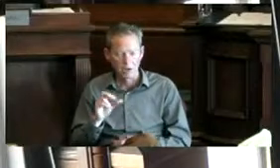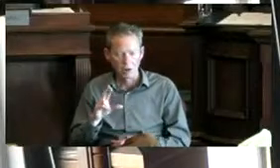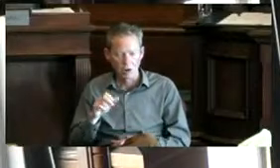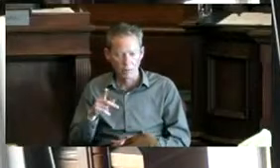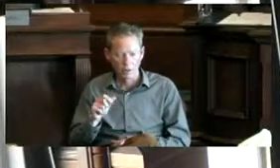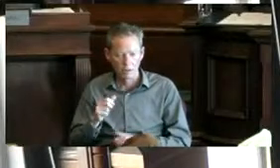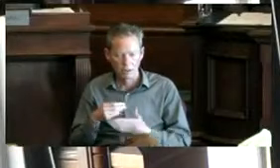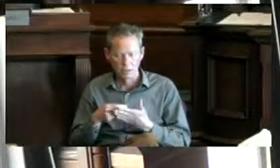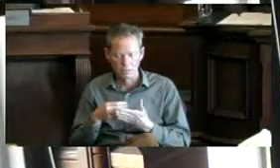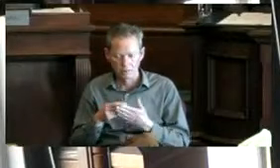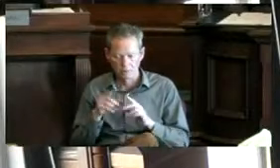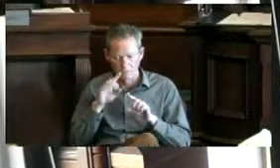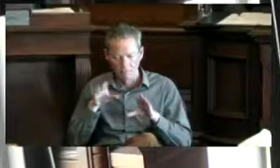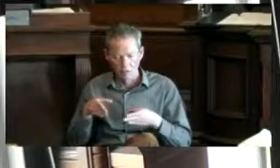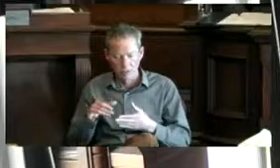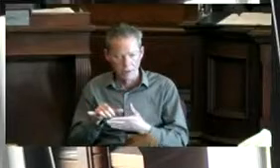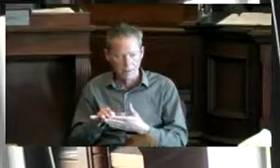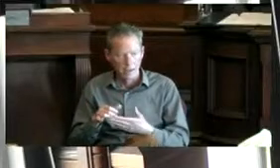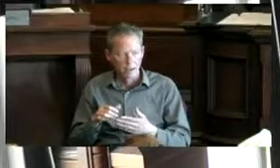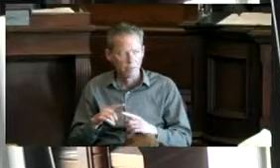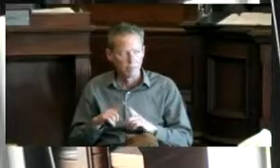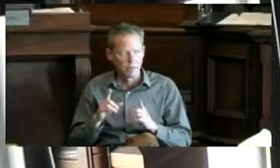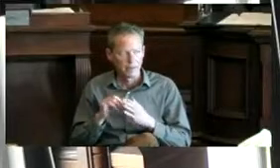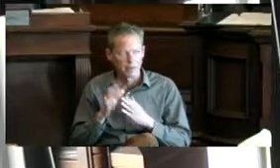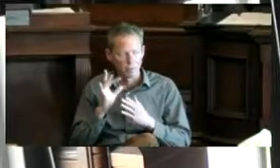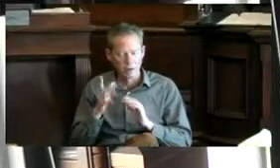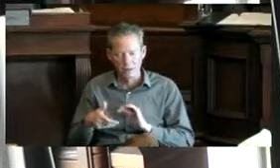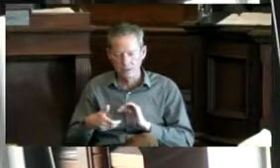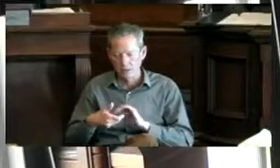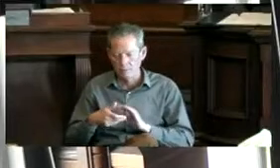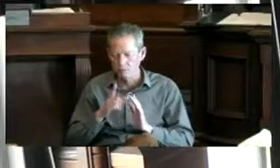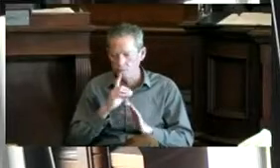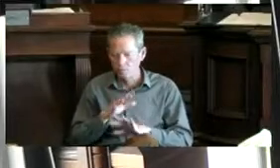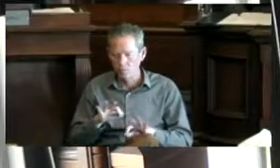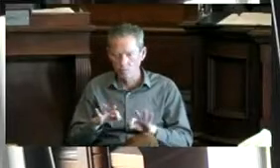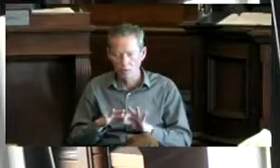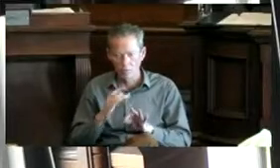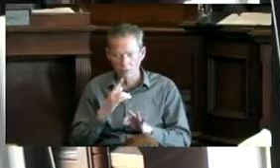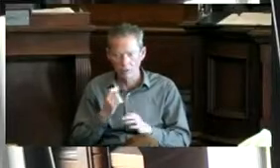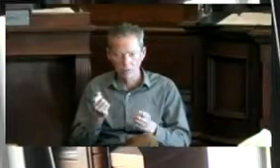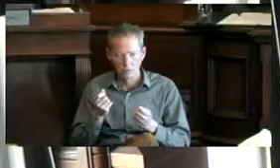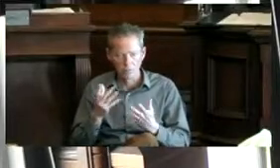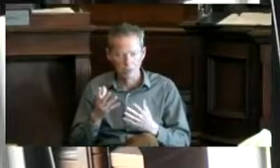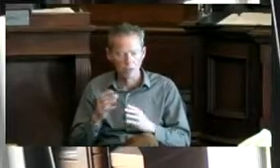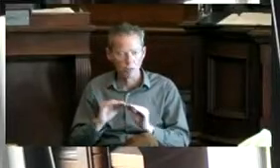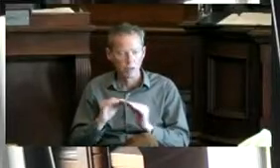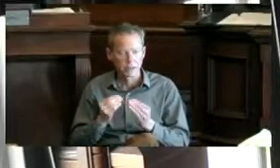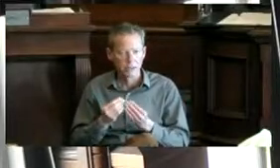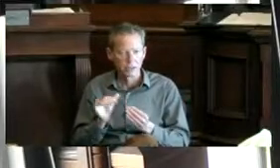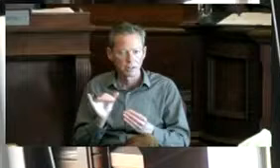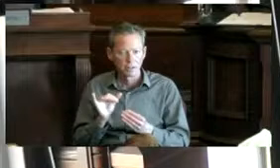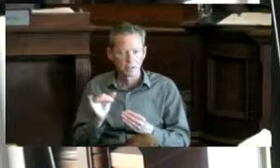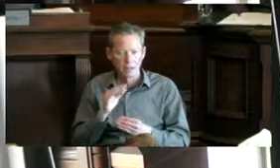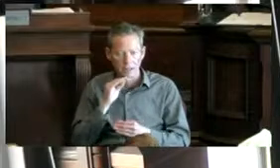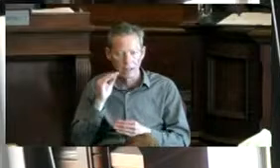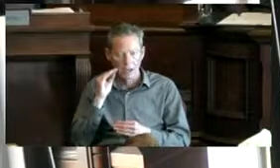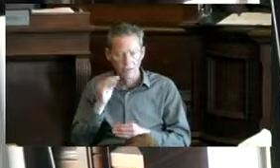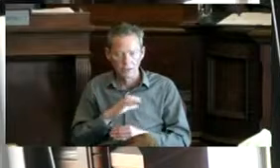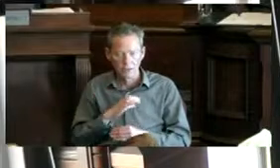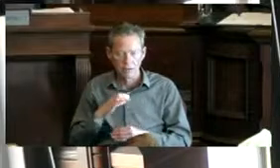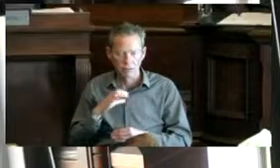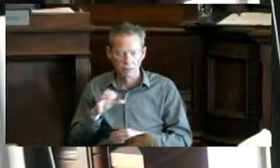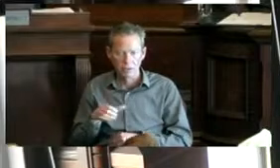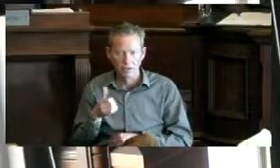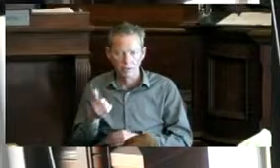that. But I think that this is why this collaboration is so important, because there are so many organizations such as the Housing Council and